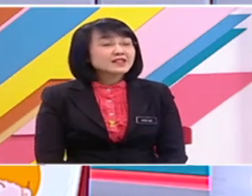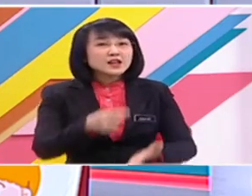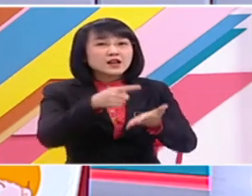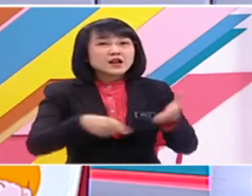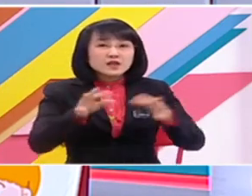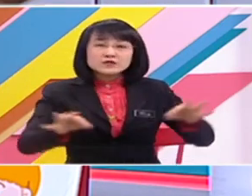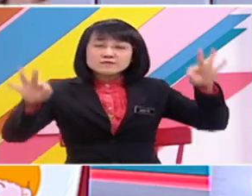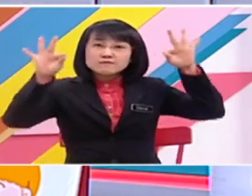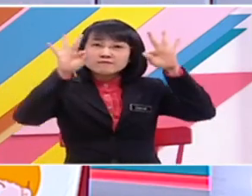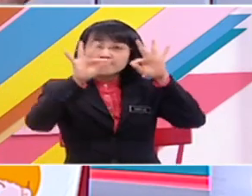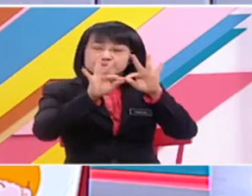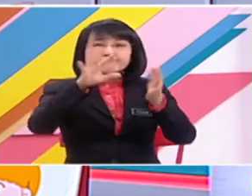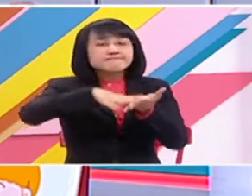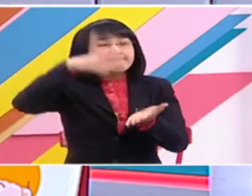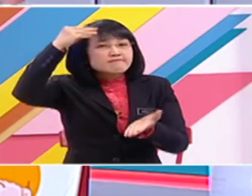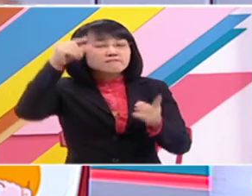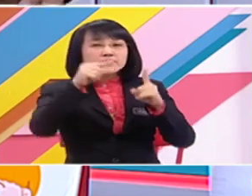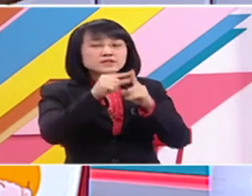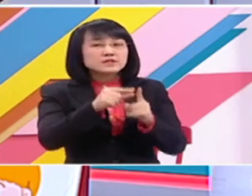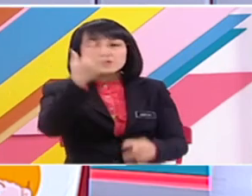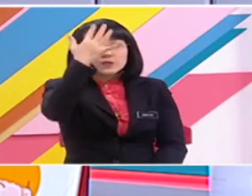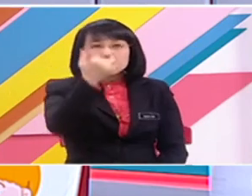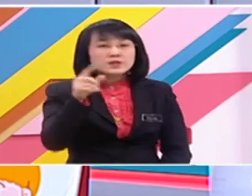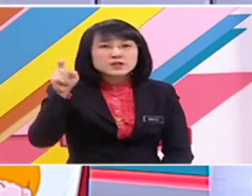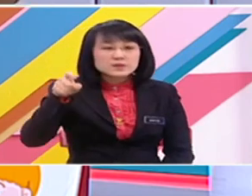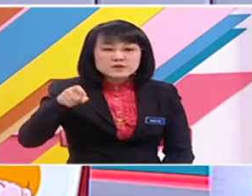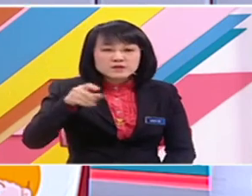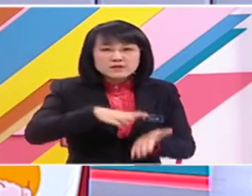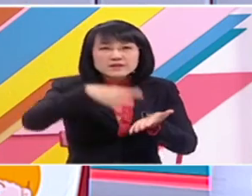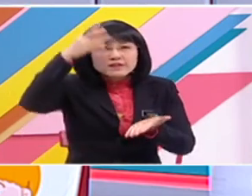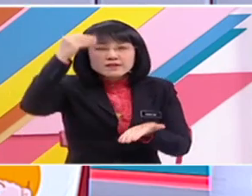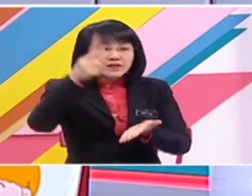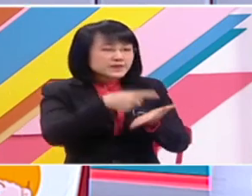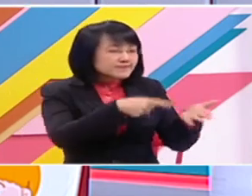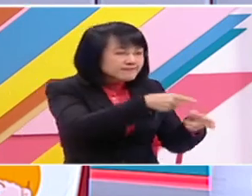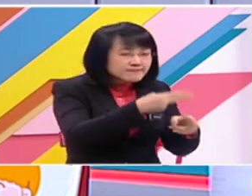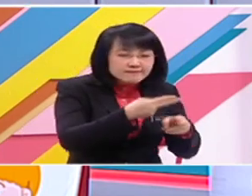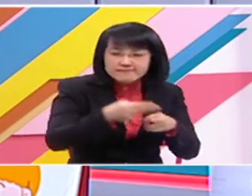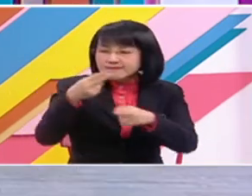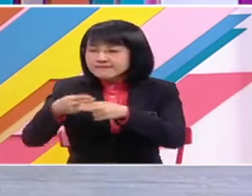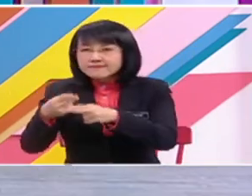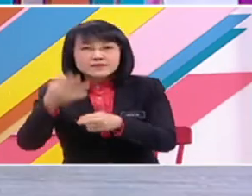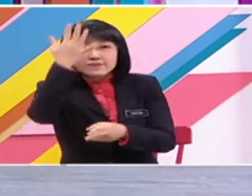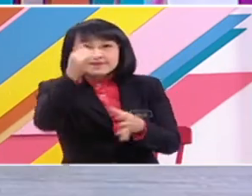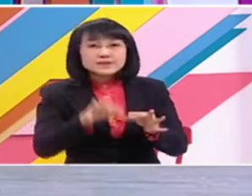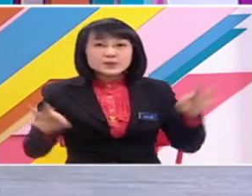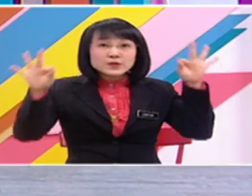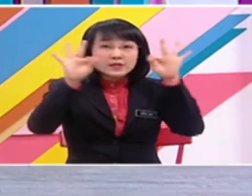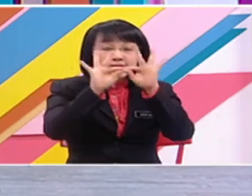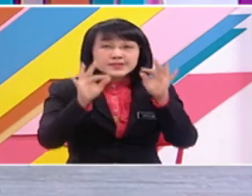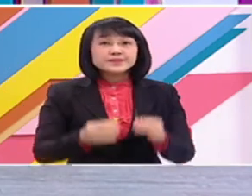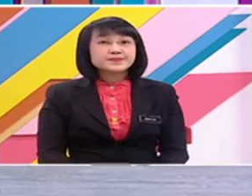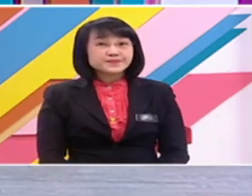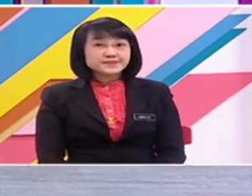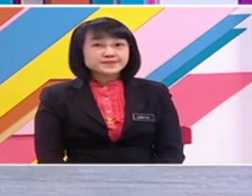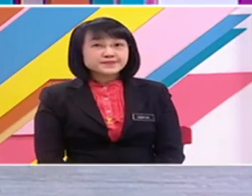of learning all these words? Why do we have to learn what this is called, what this is called? Why? Why is it important? Yeah, because